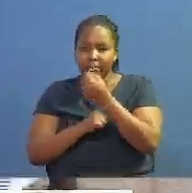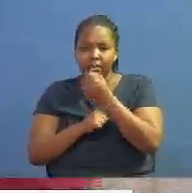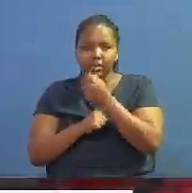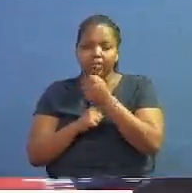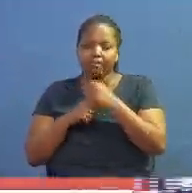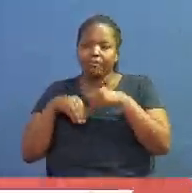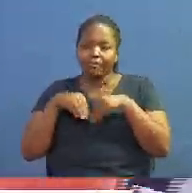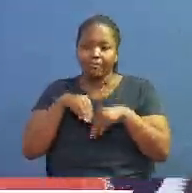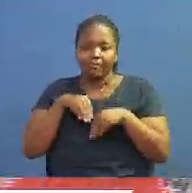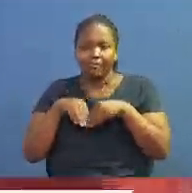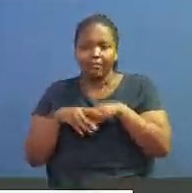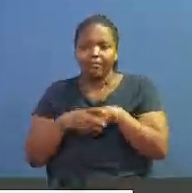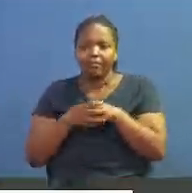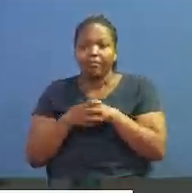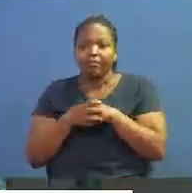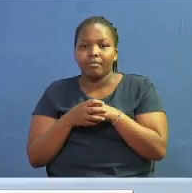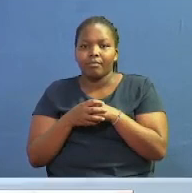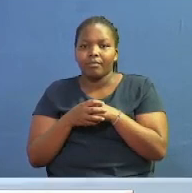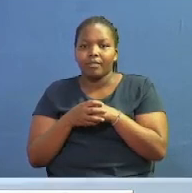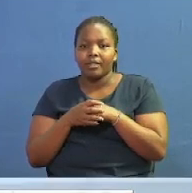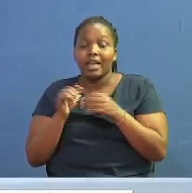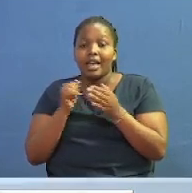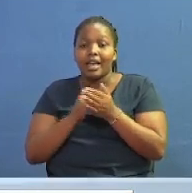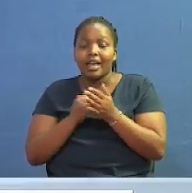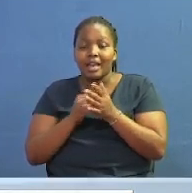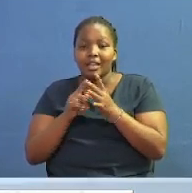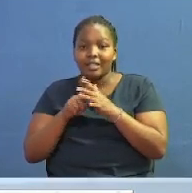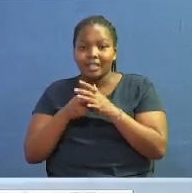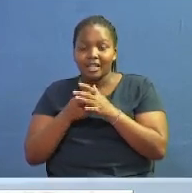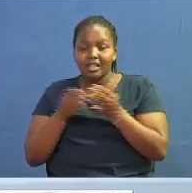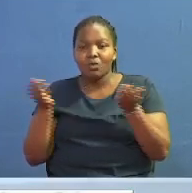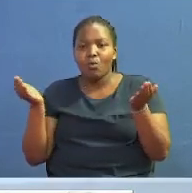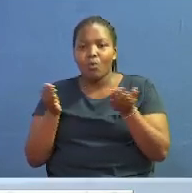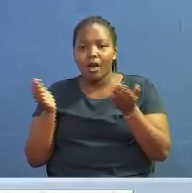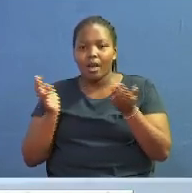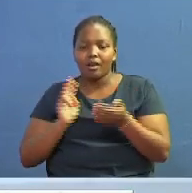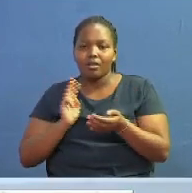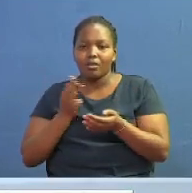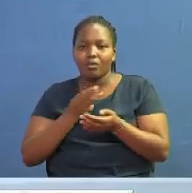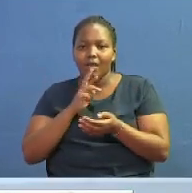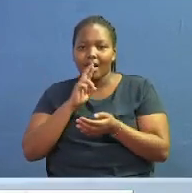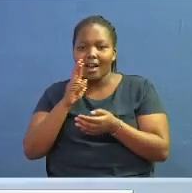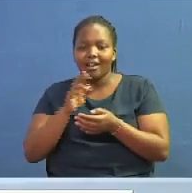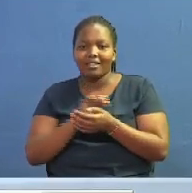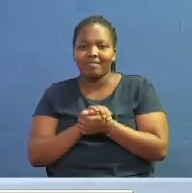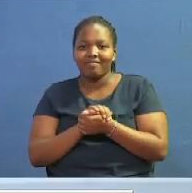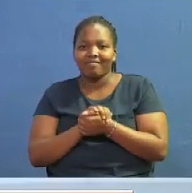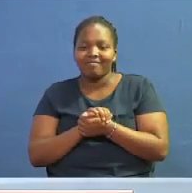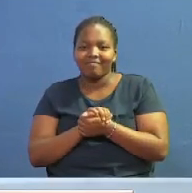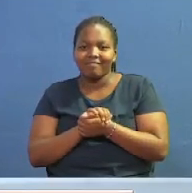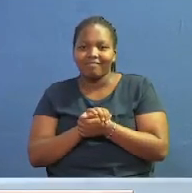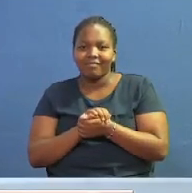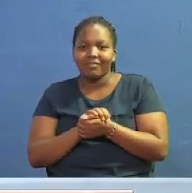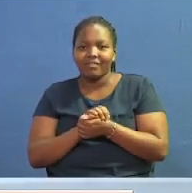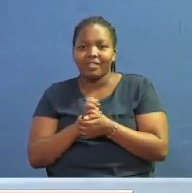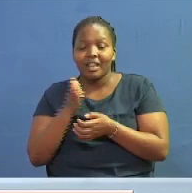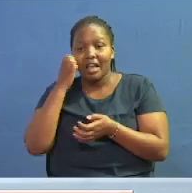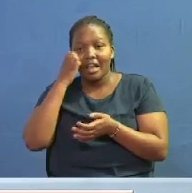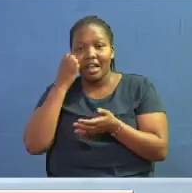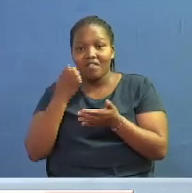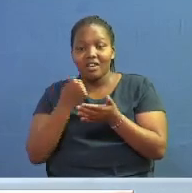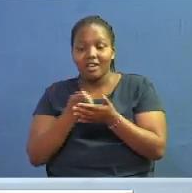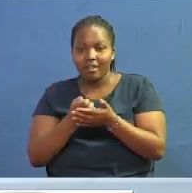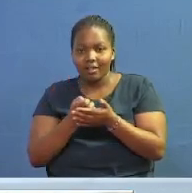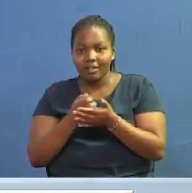programs in Kenya. Right. So it begins with right where we are. Very true. And I think it is evident that technology can be